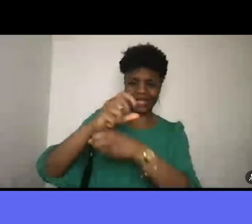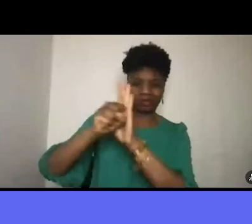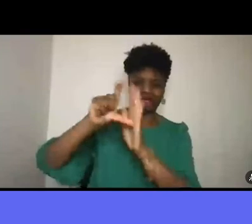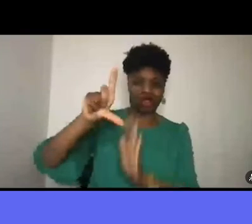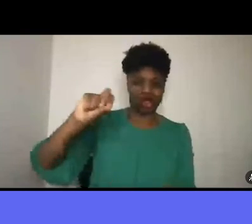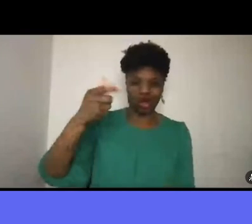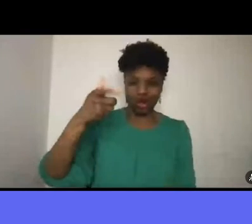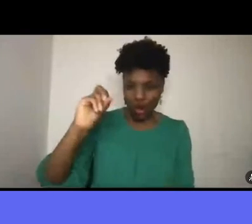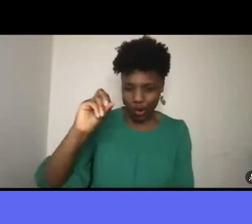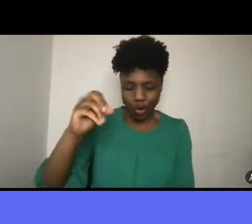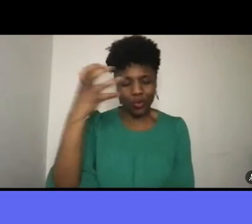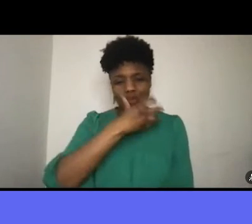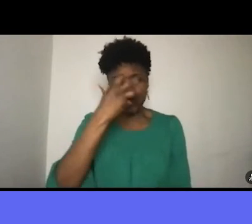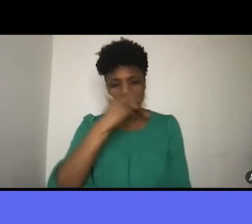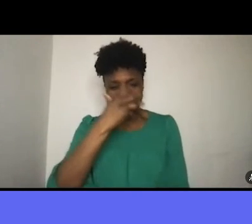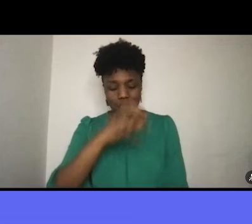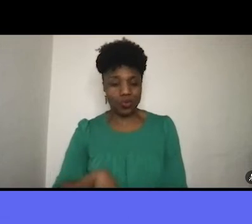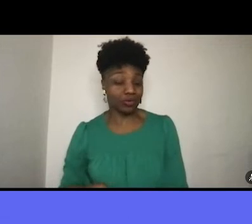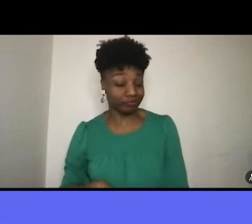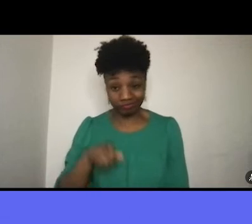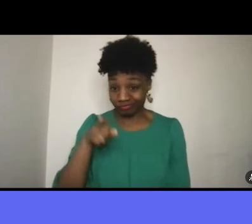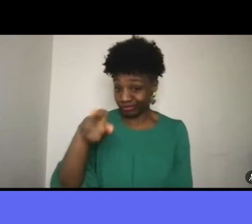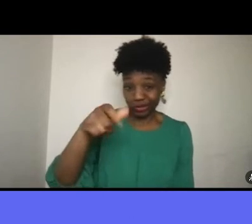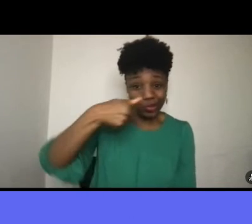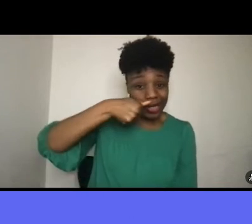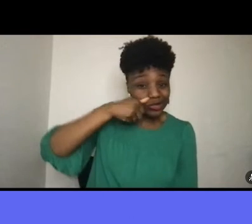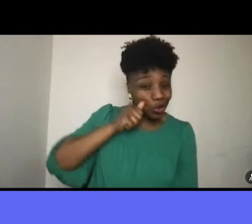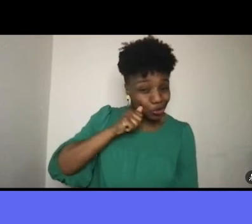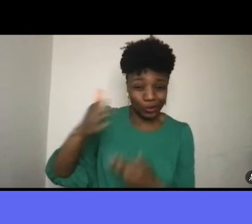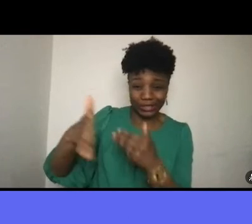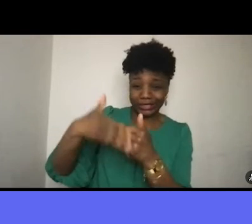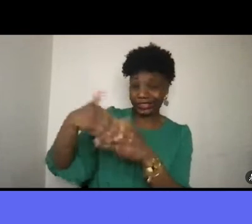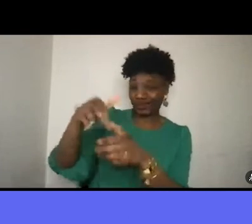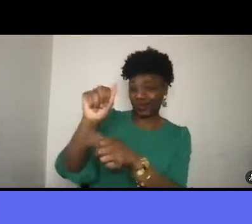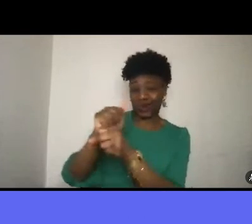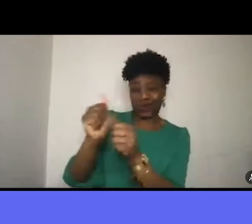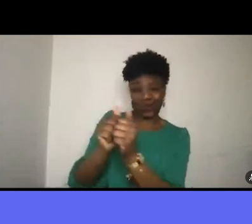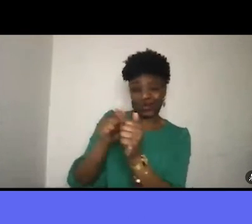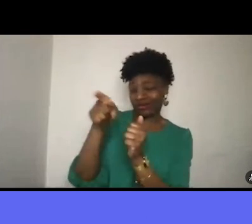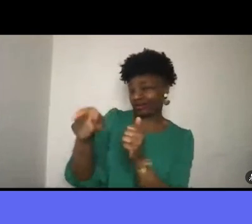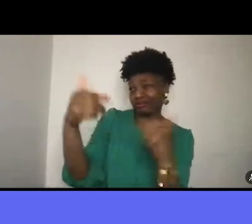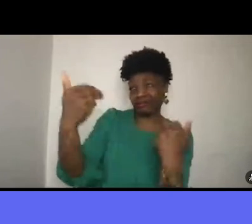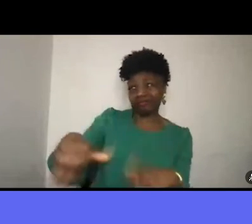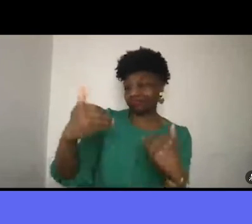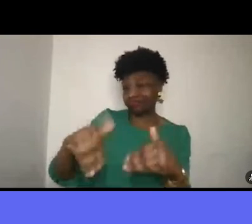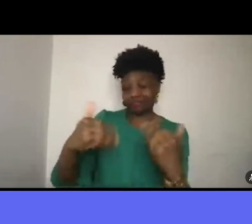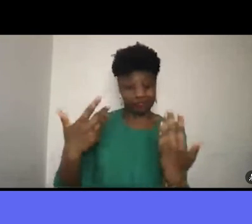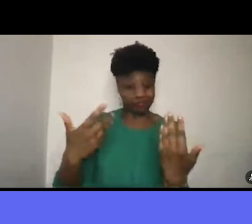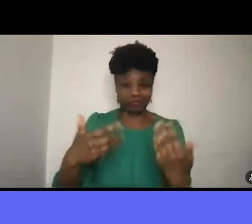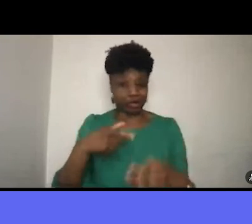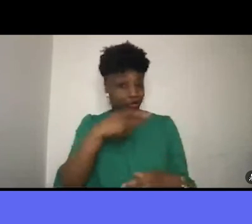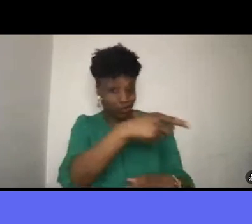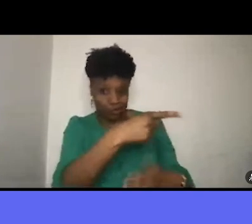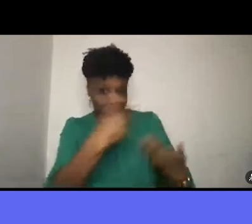You're very descriptive. Hey, I'm try. I try, and that you brought helps. the description to life, so appreciate that.